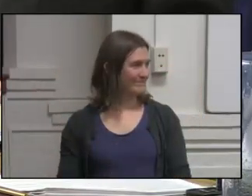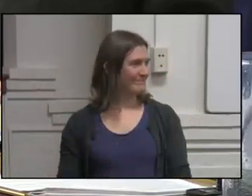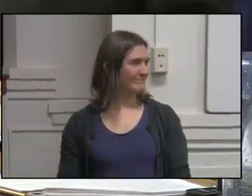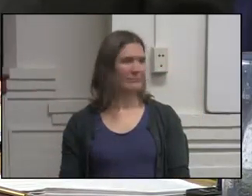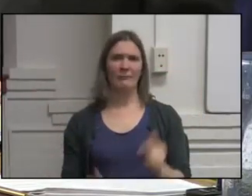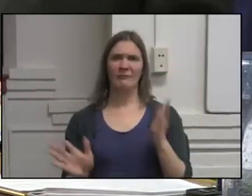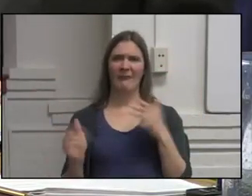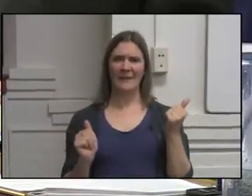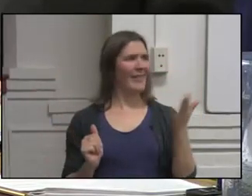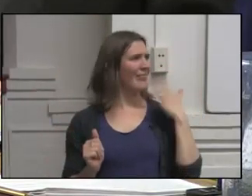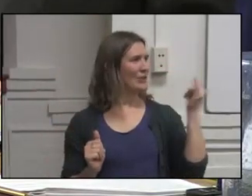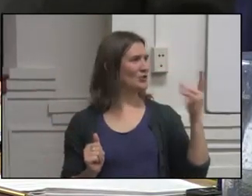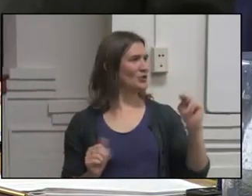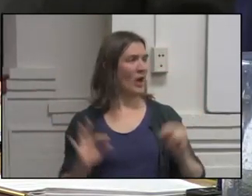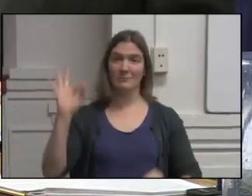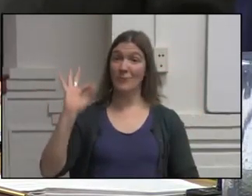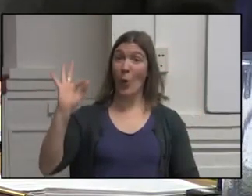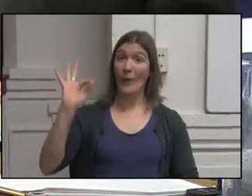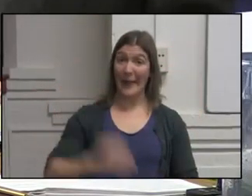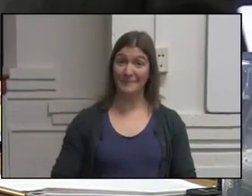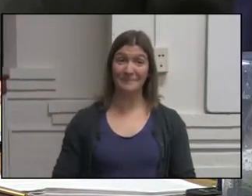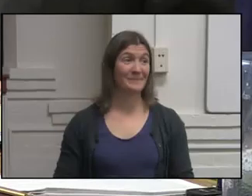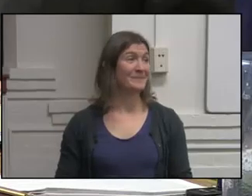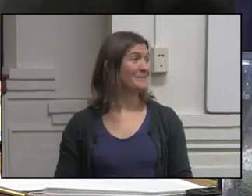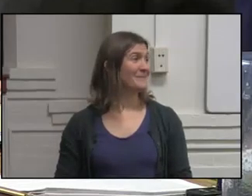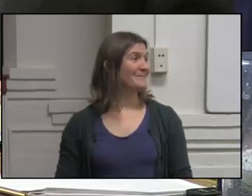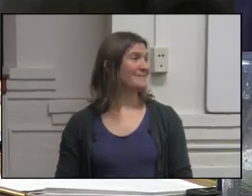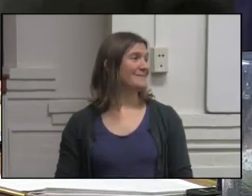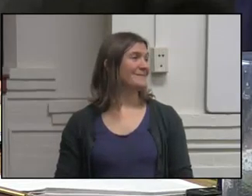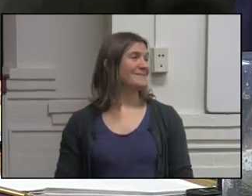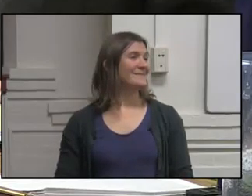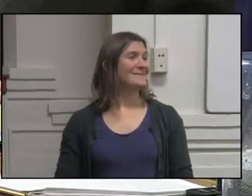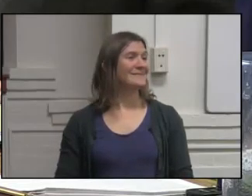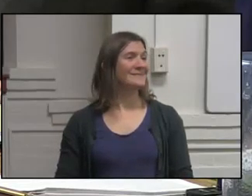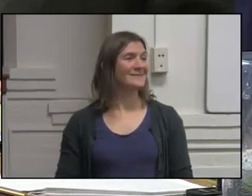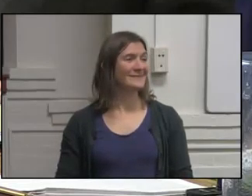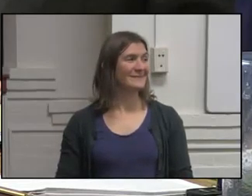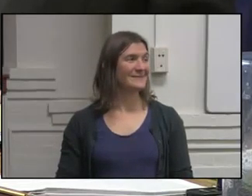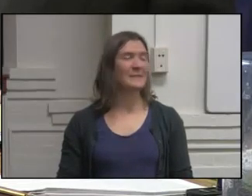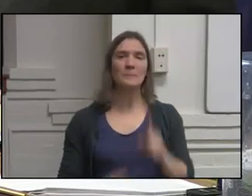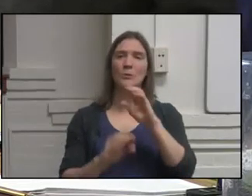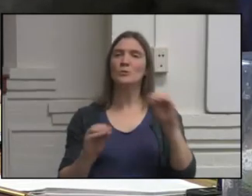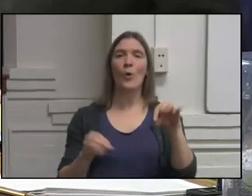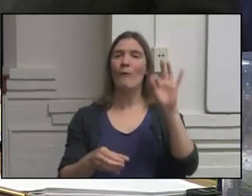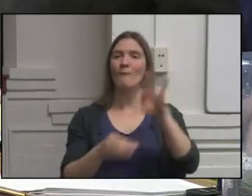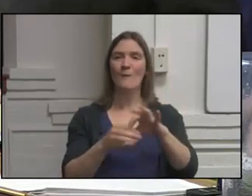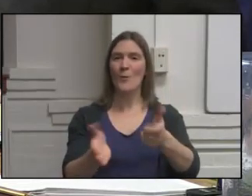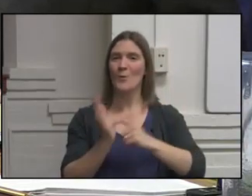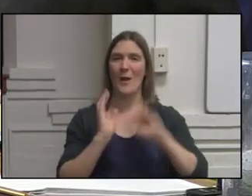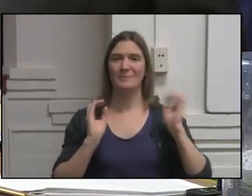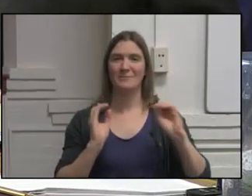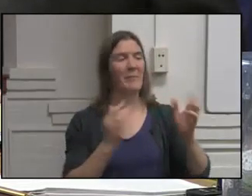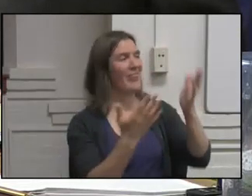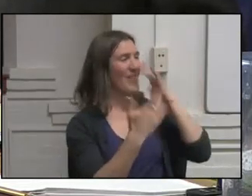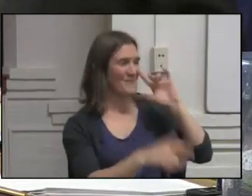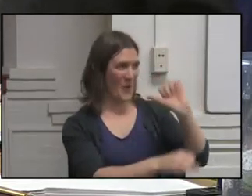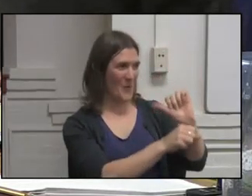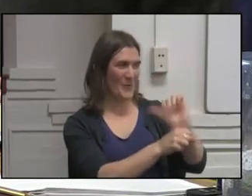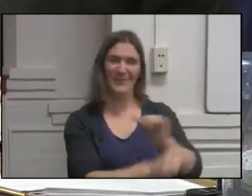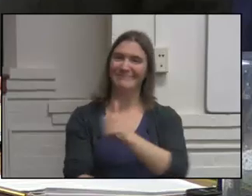That was fast. Thank you very much, John. Okay. Okay. Thank you. No action is required on this item, but we appreciate your